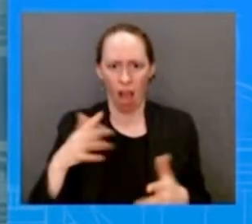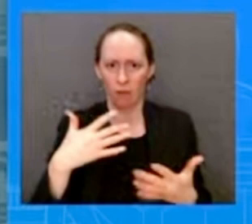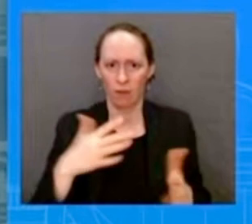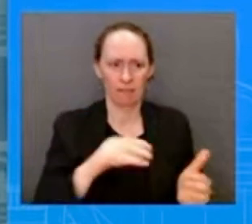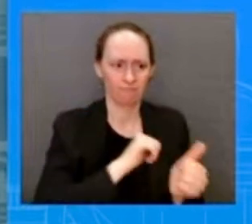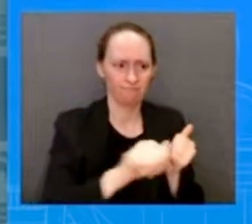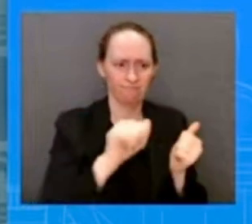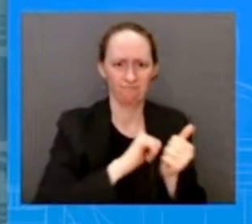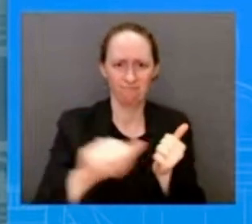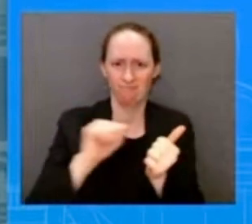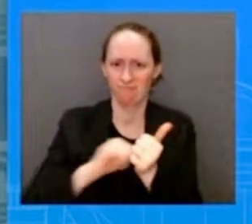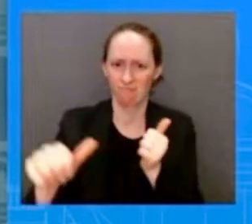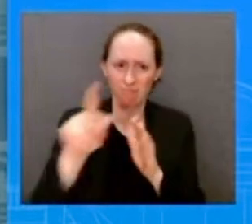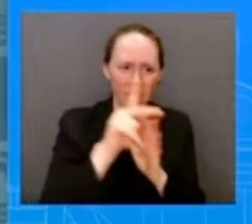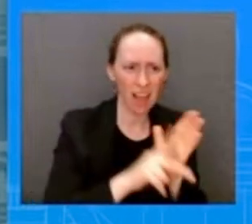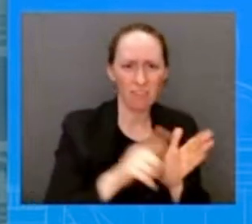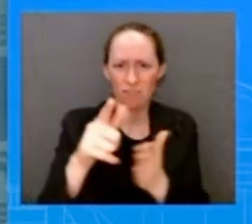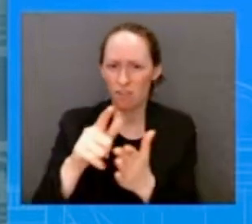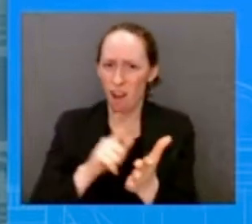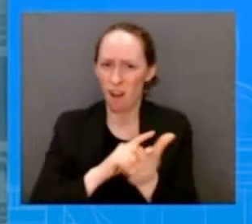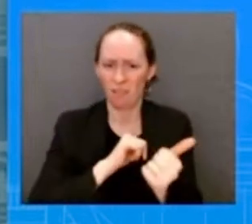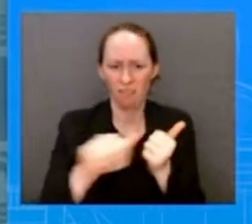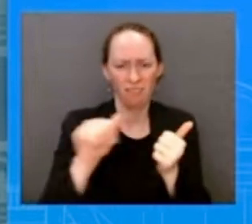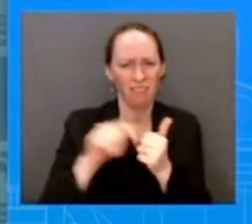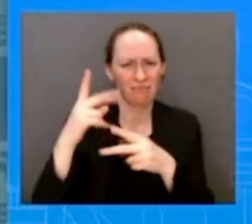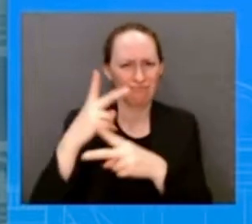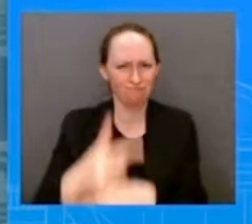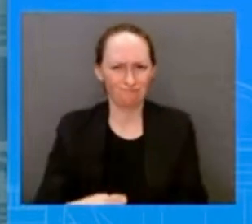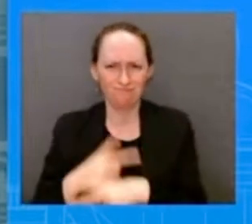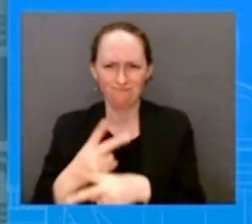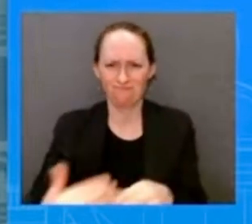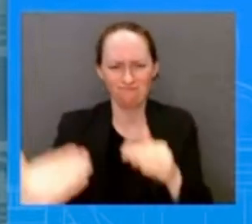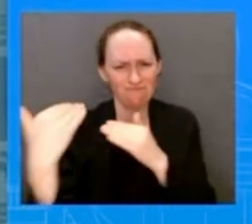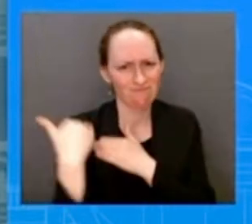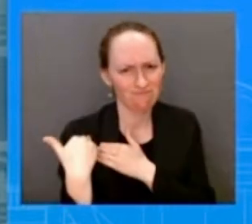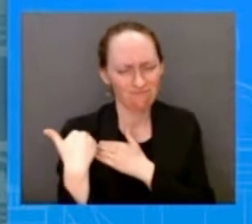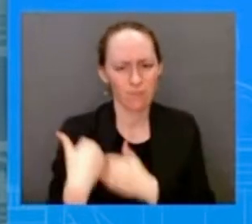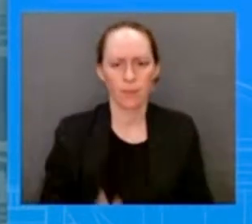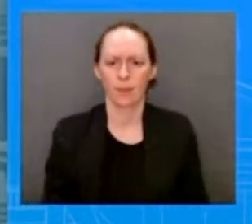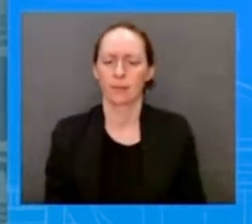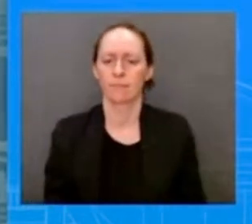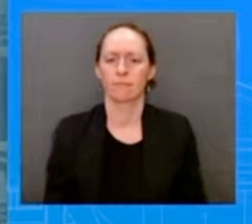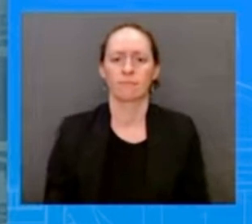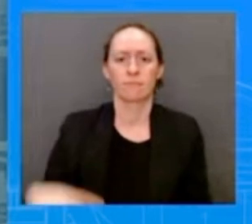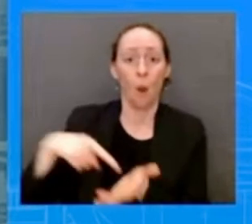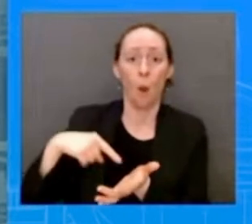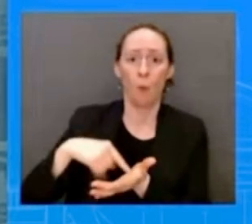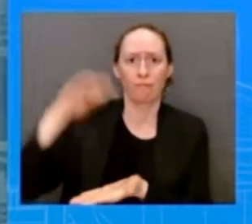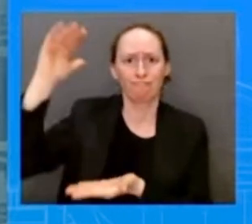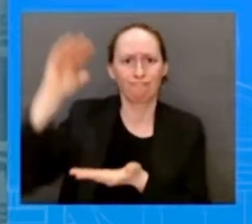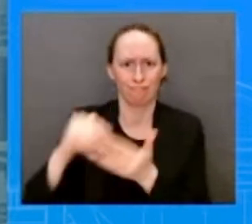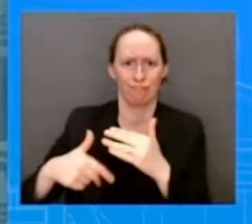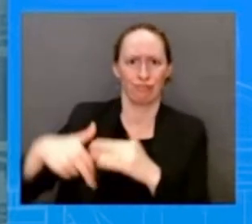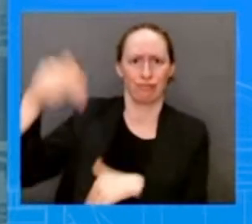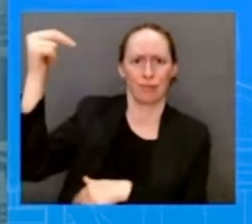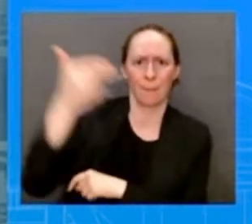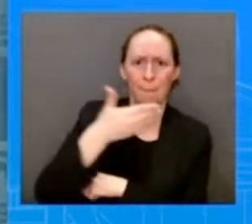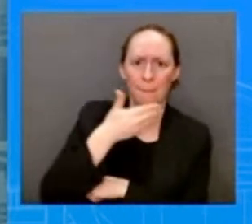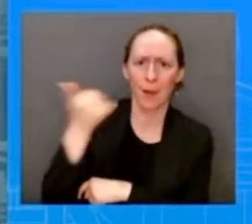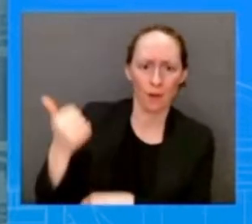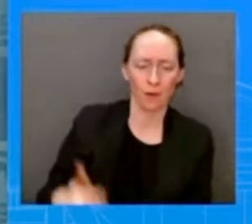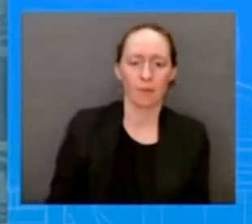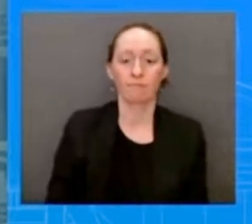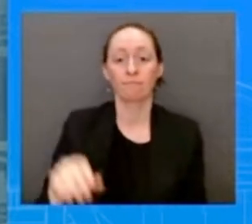continue to do that work. And he talked about it during the State of the Union, I just mentioned it, that he's going to cut the deficit by more than $2 trillion over 10 years